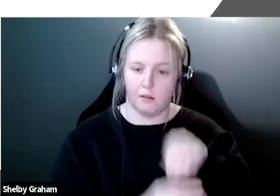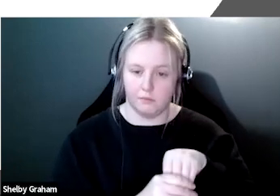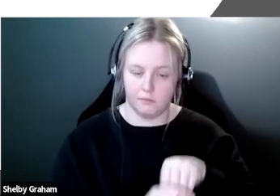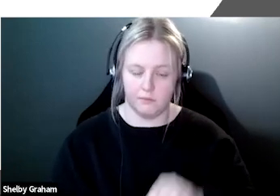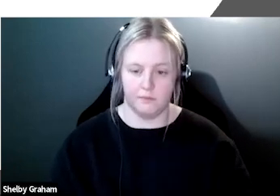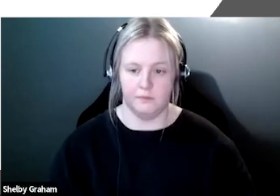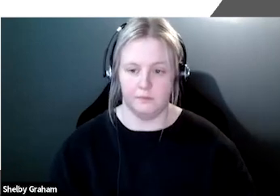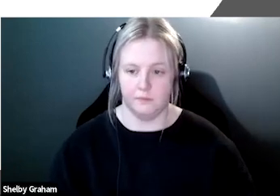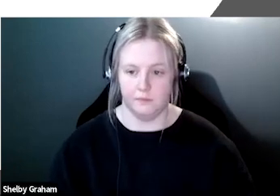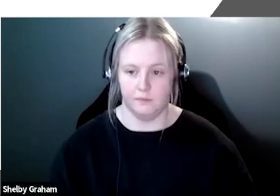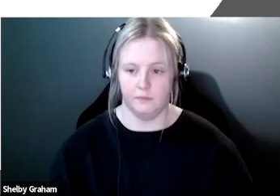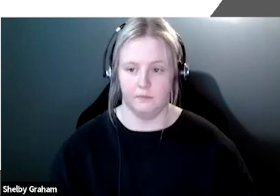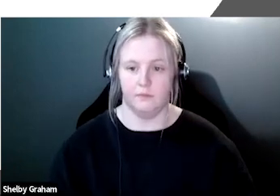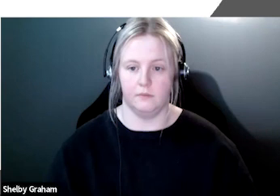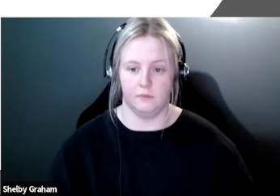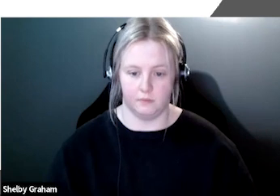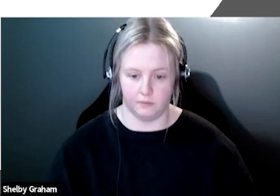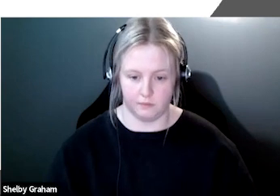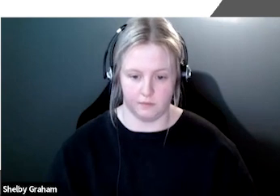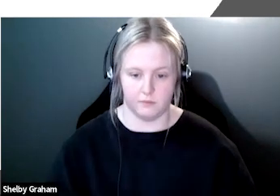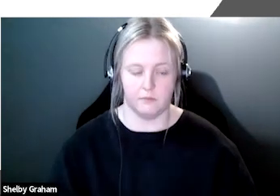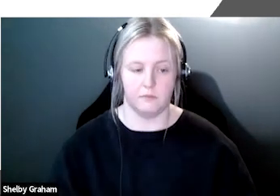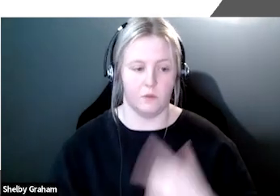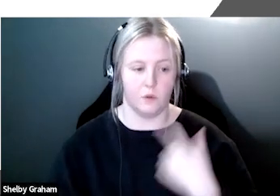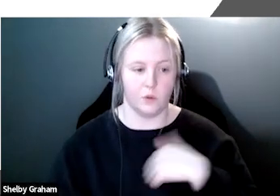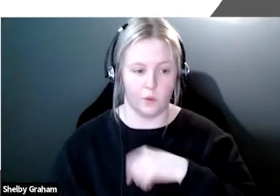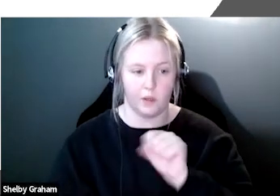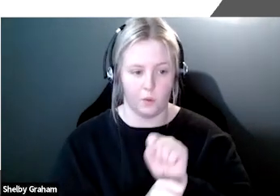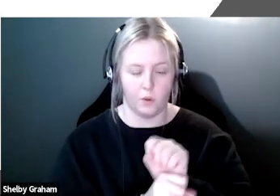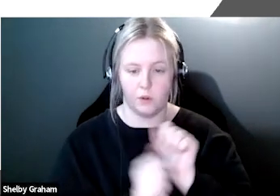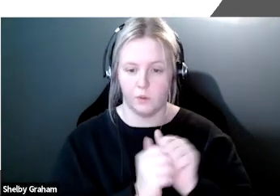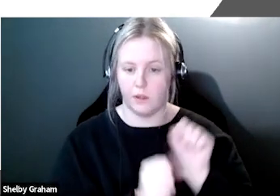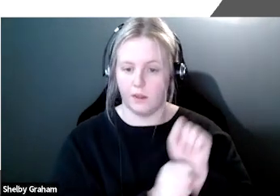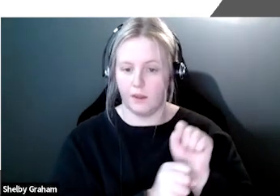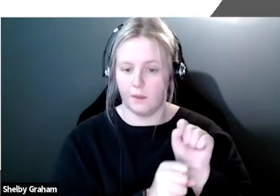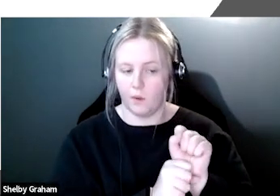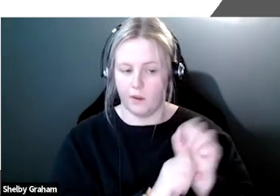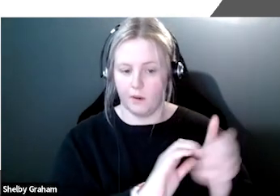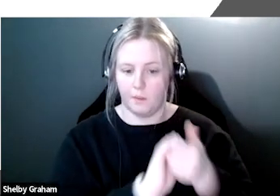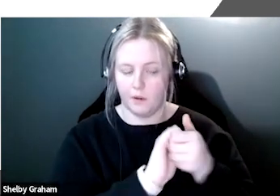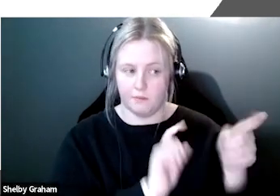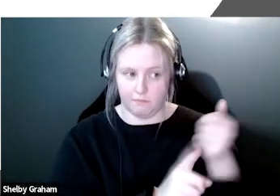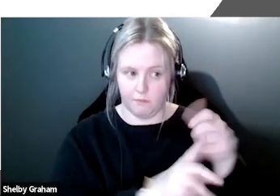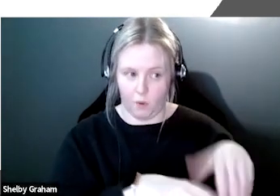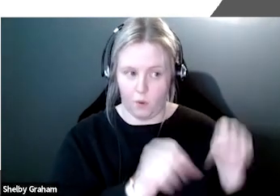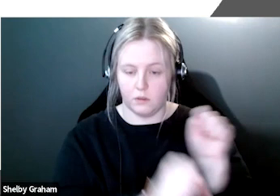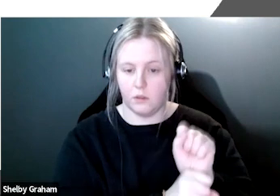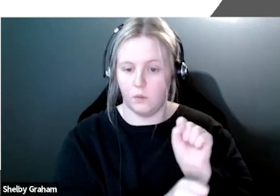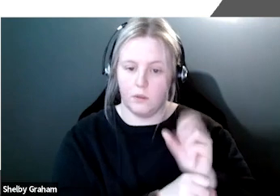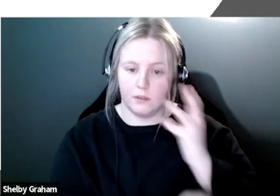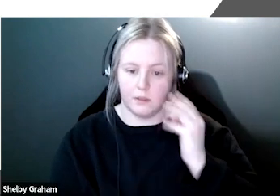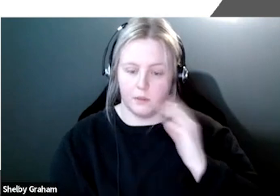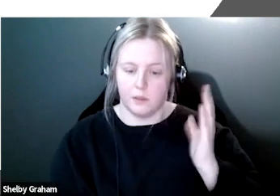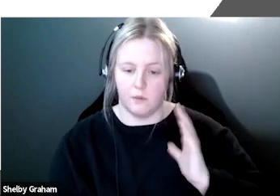has been developed upon working with employer partners that have hosted work experiences in the past. ACT Consulting was